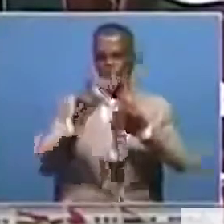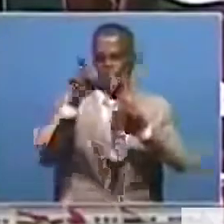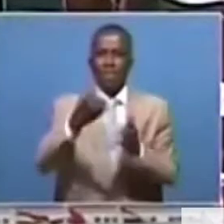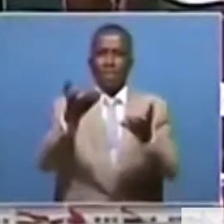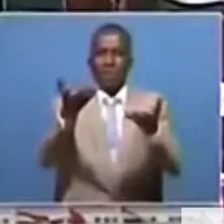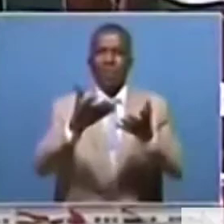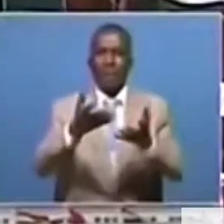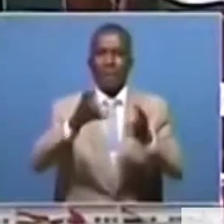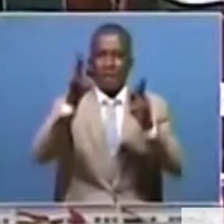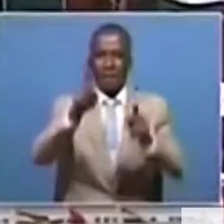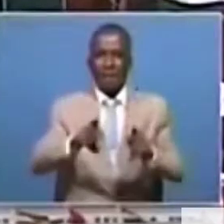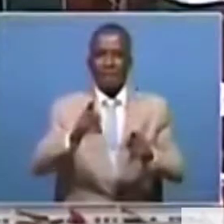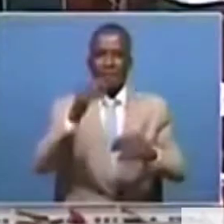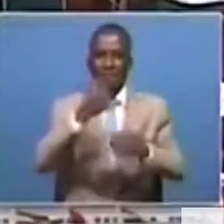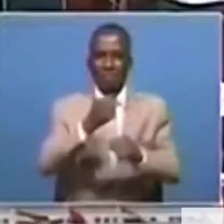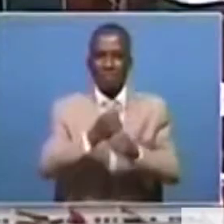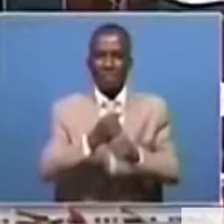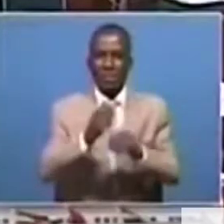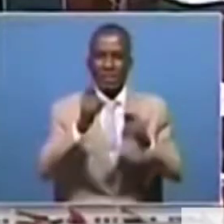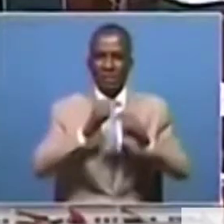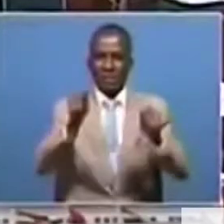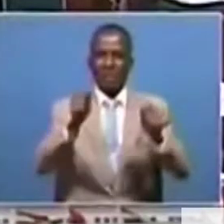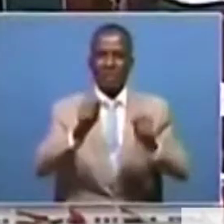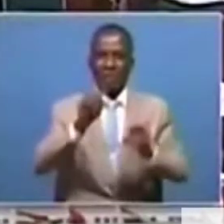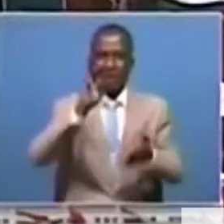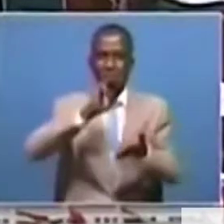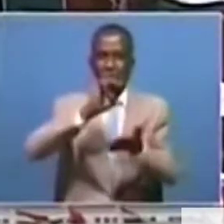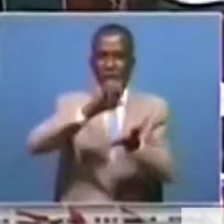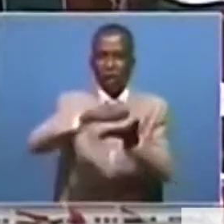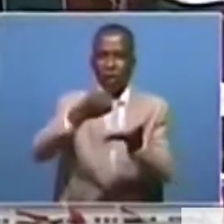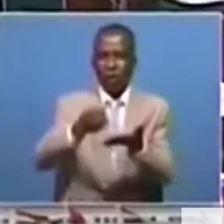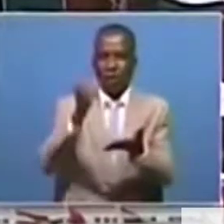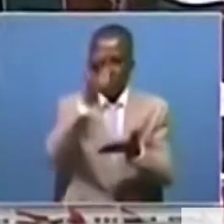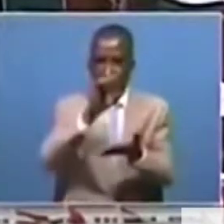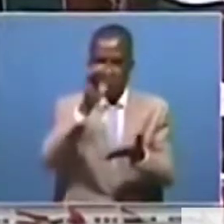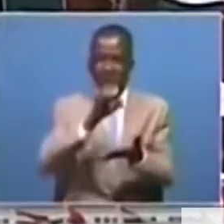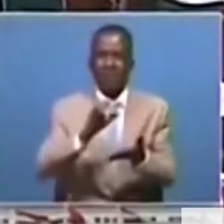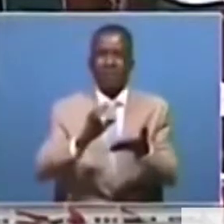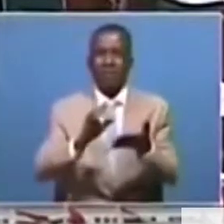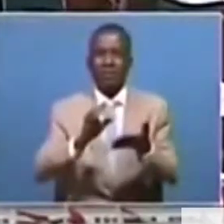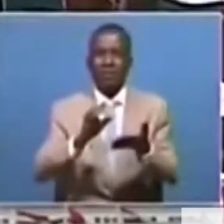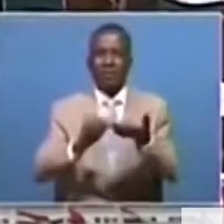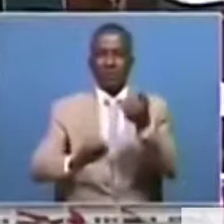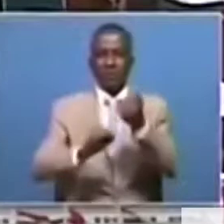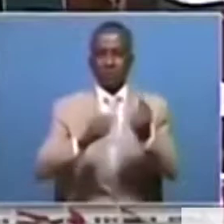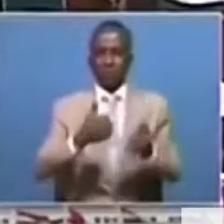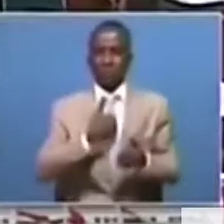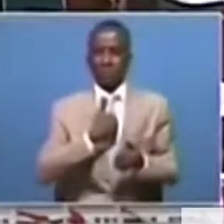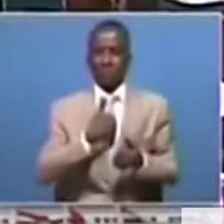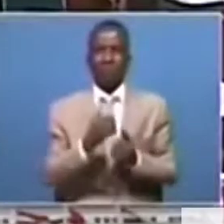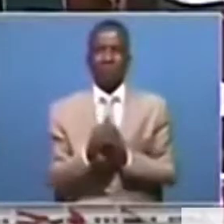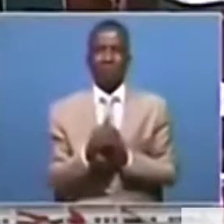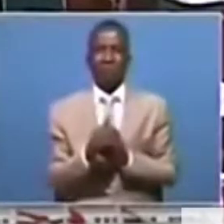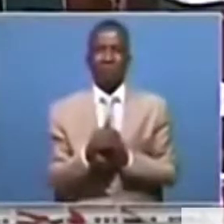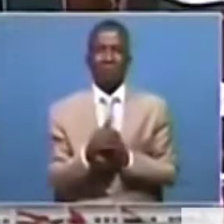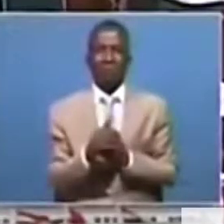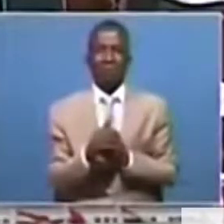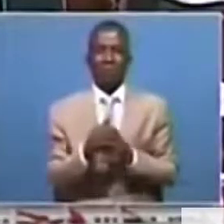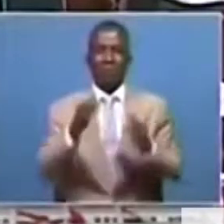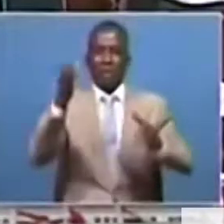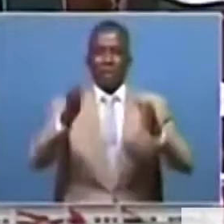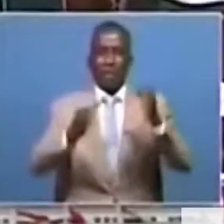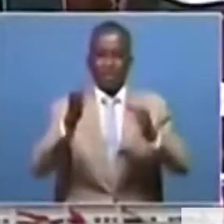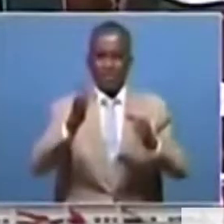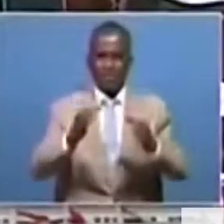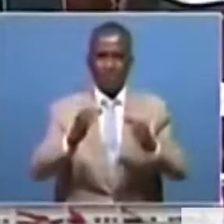assist an applicant who has made a general attempt to look for the evidence and has met with failure. Courts ought to be